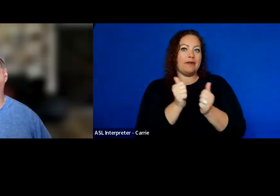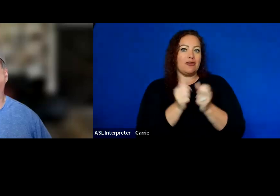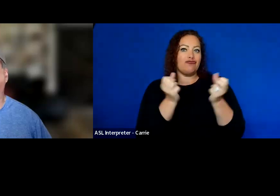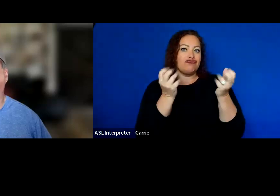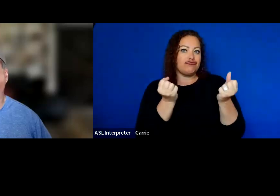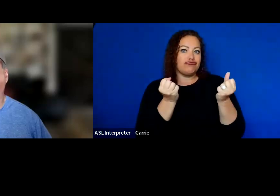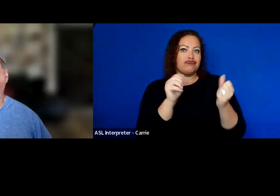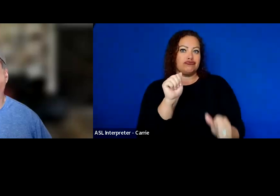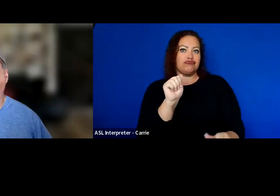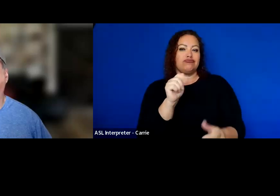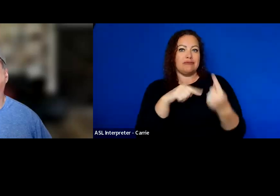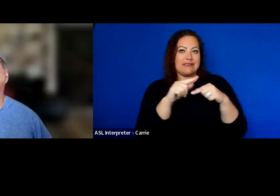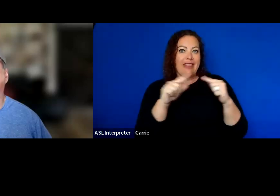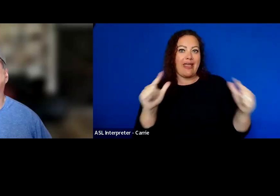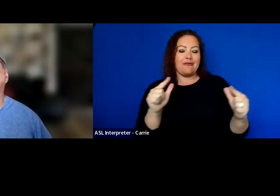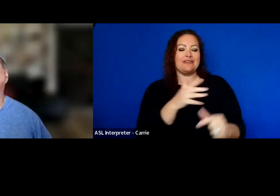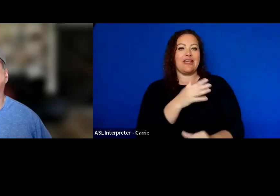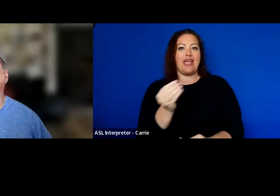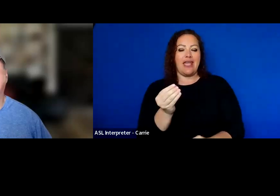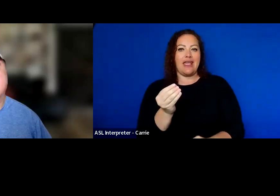language. And